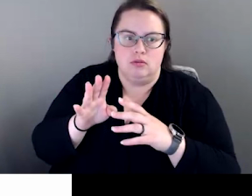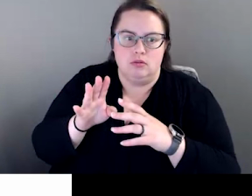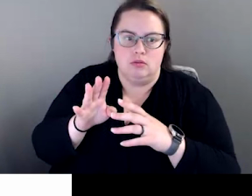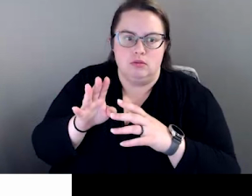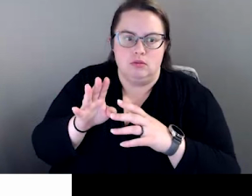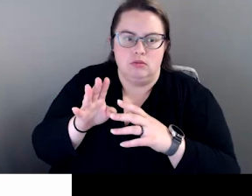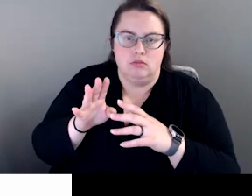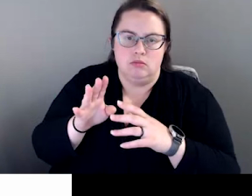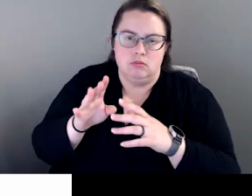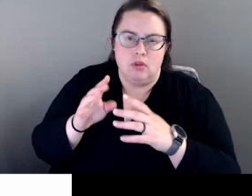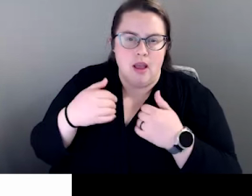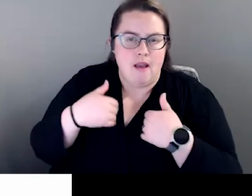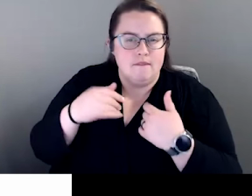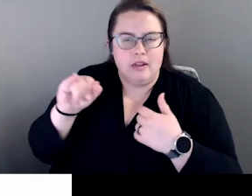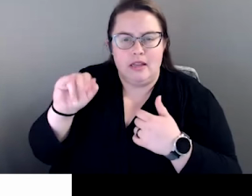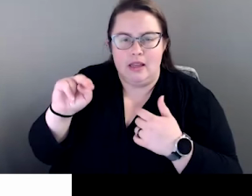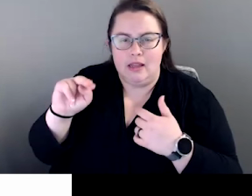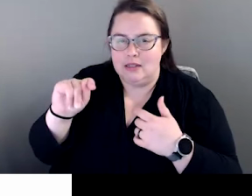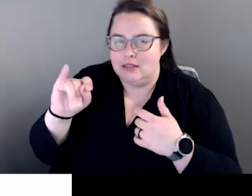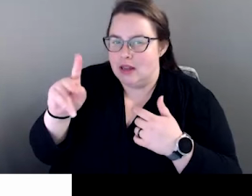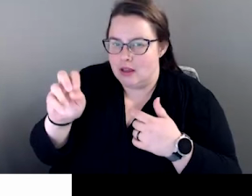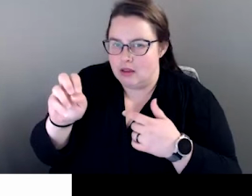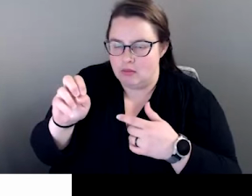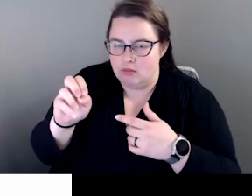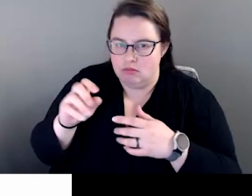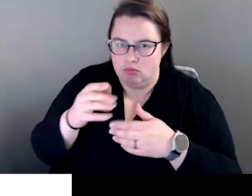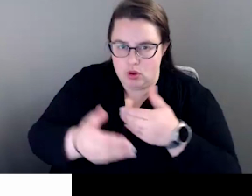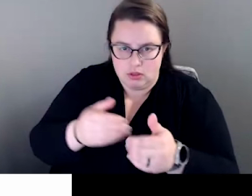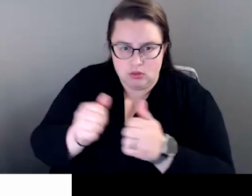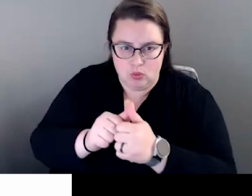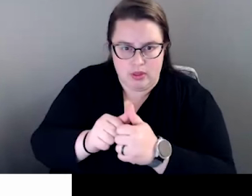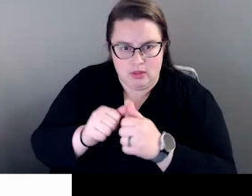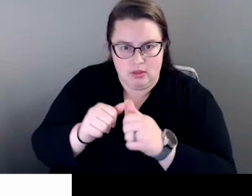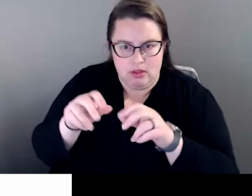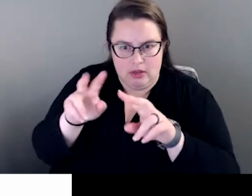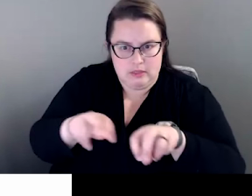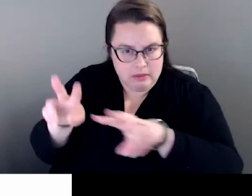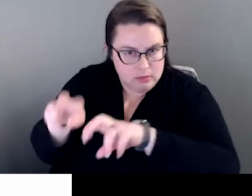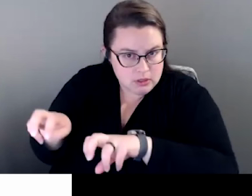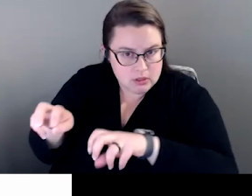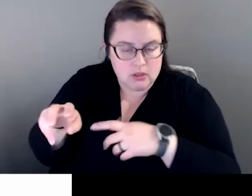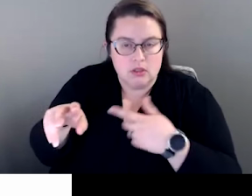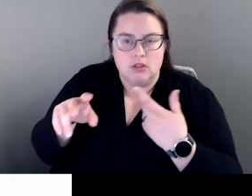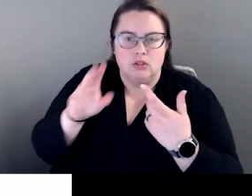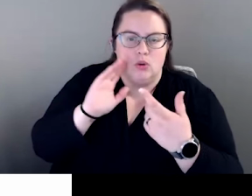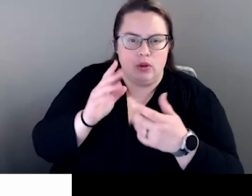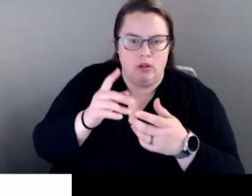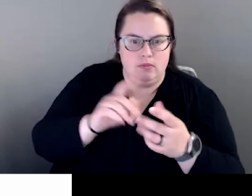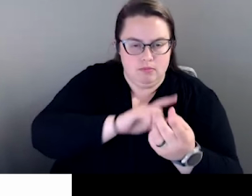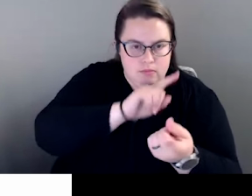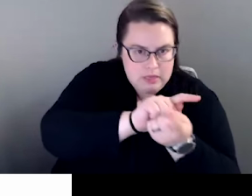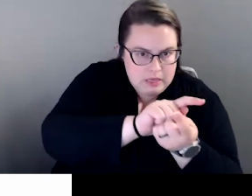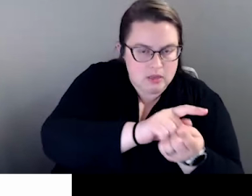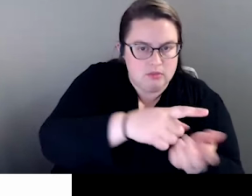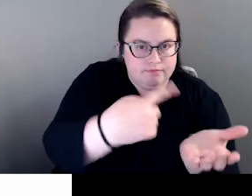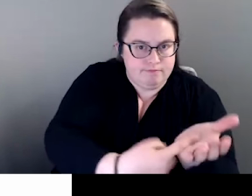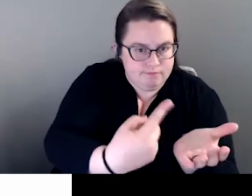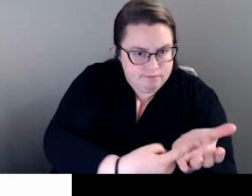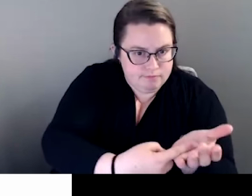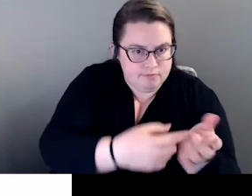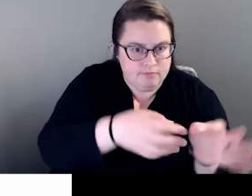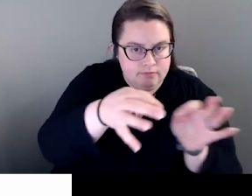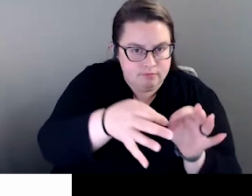intake process or an initial assessment with both parties. So just meeting with them, kind of talking about what's going on and,